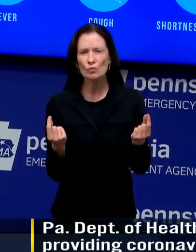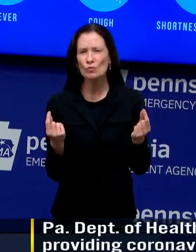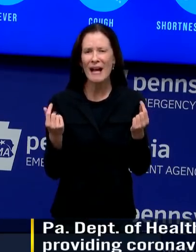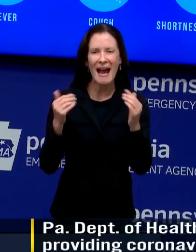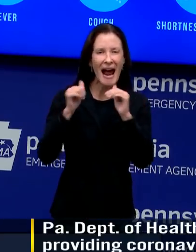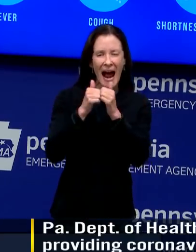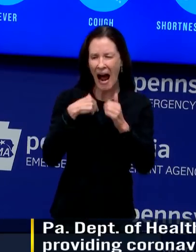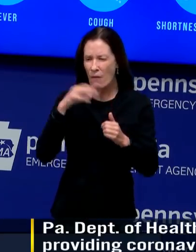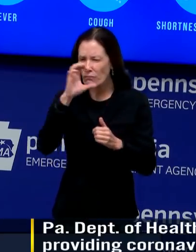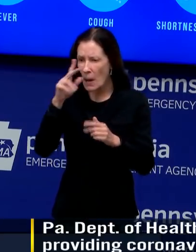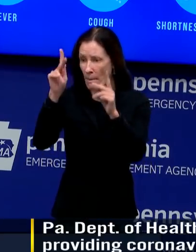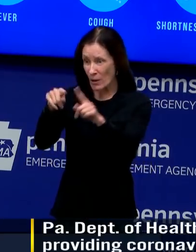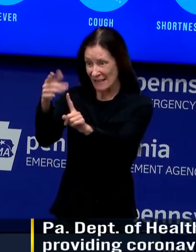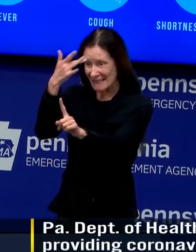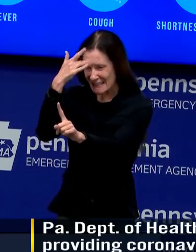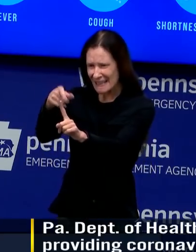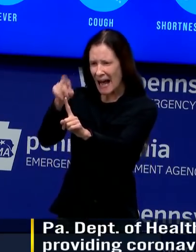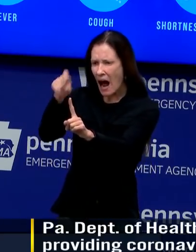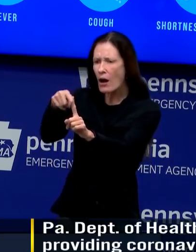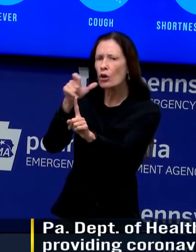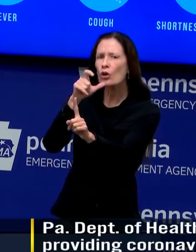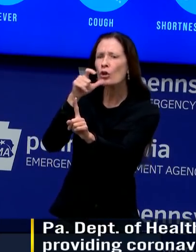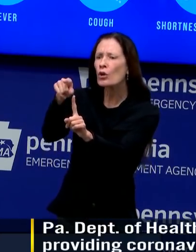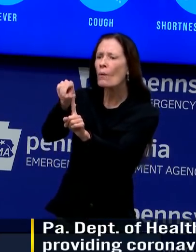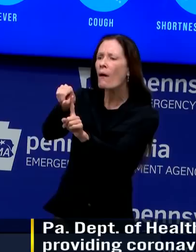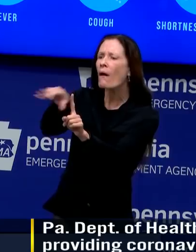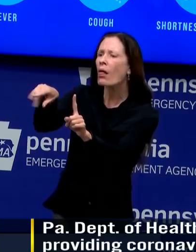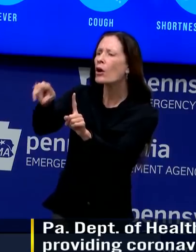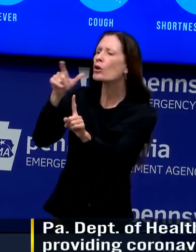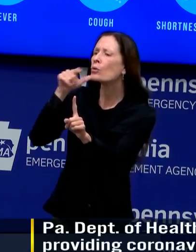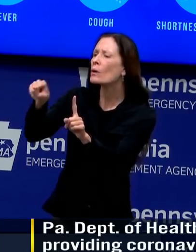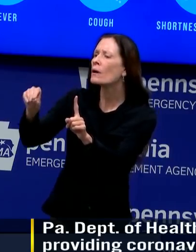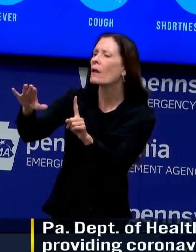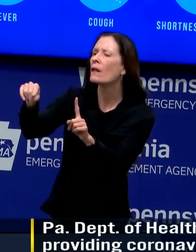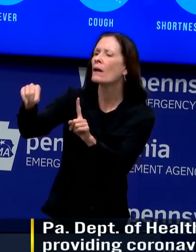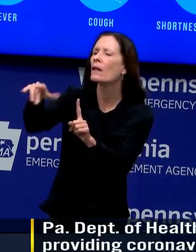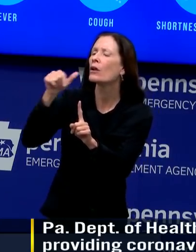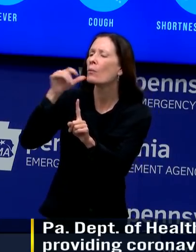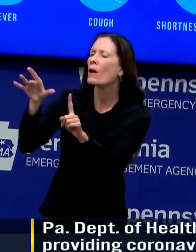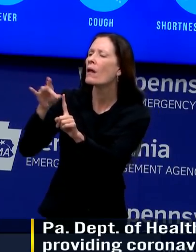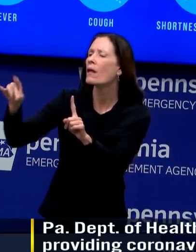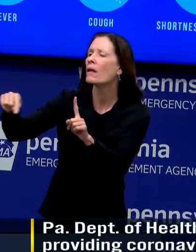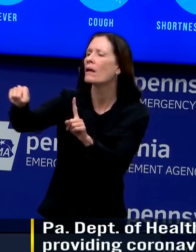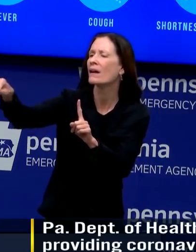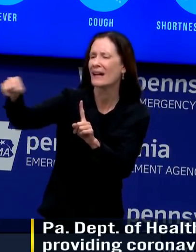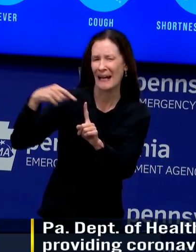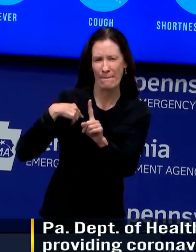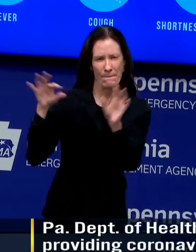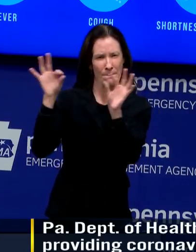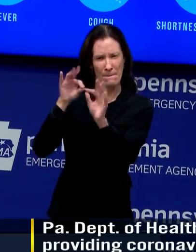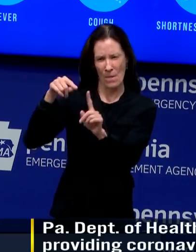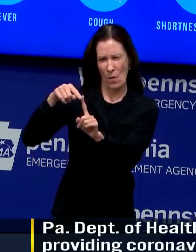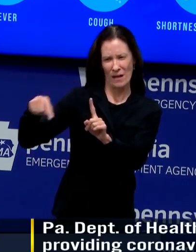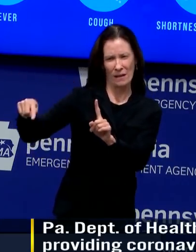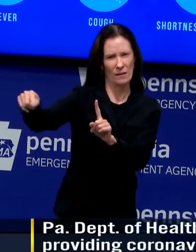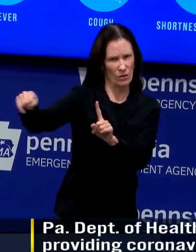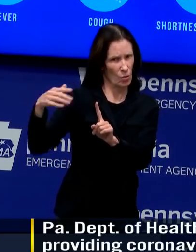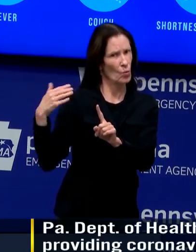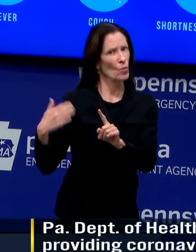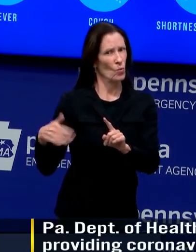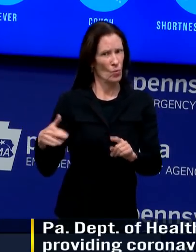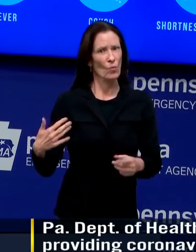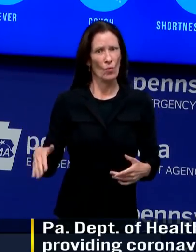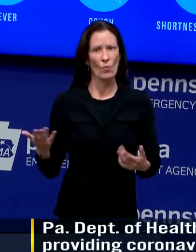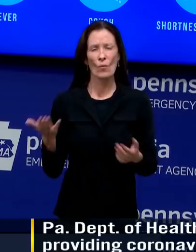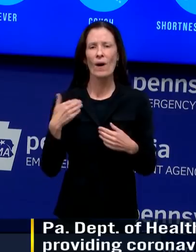health office and community health nurses who have been at the heart of this effort, working with our epidemiologists,